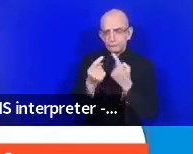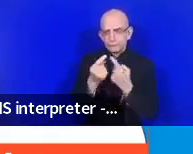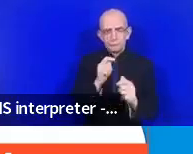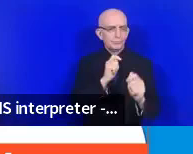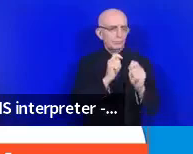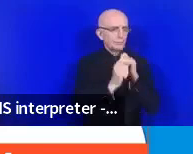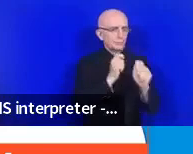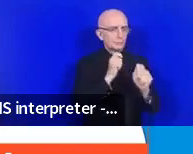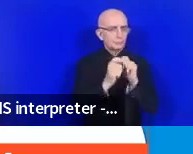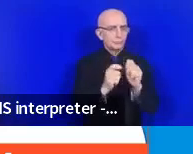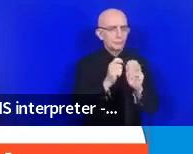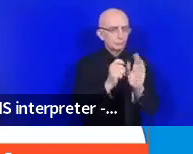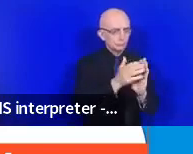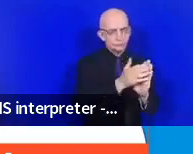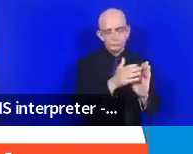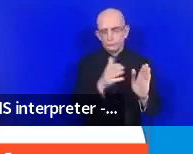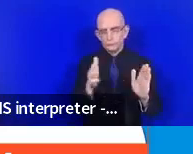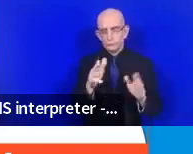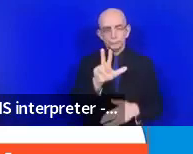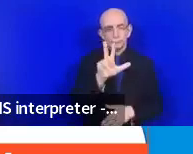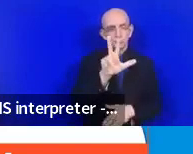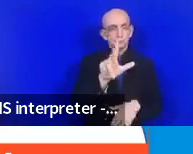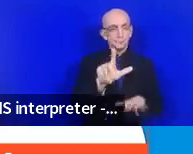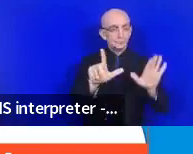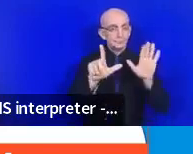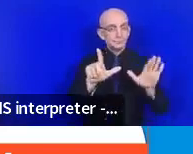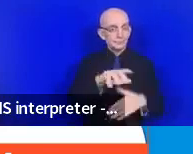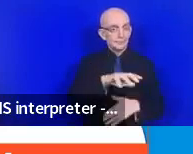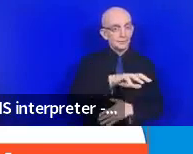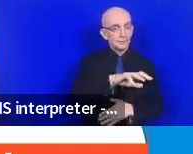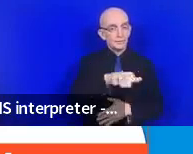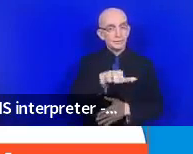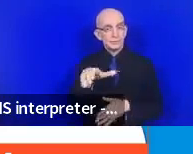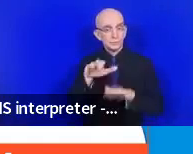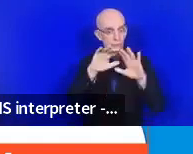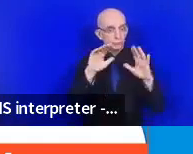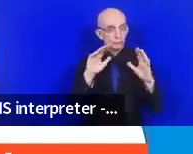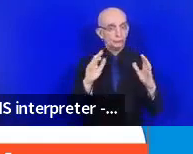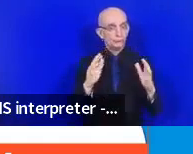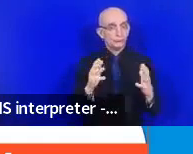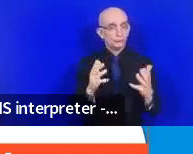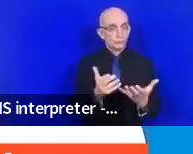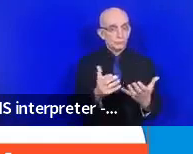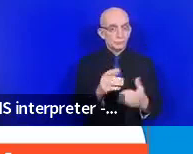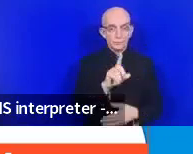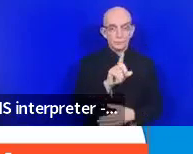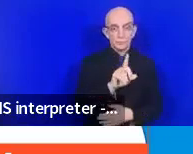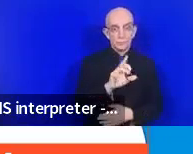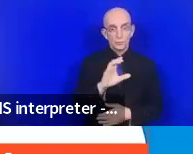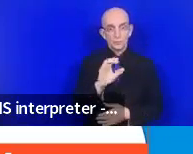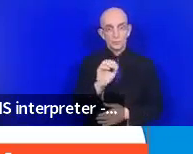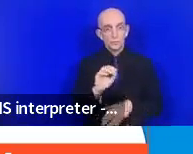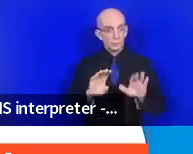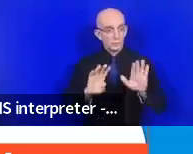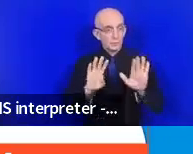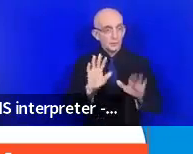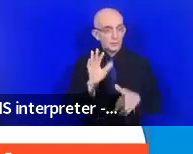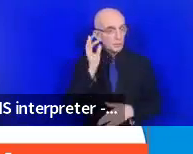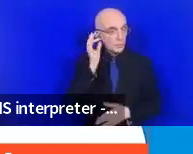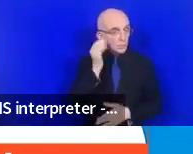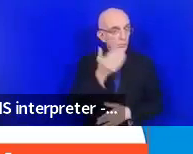across 109 women, trans, intersex, and non-binary persons with